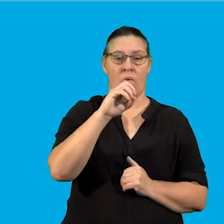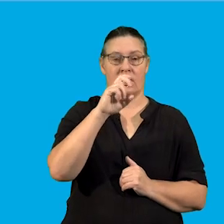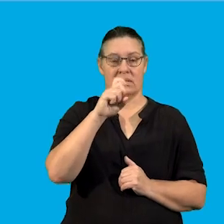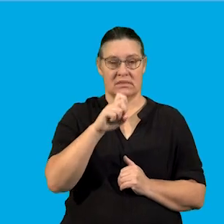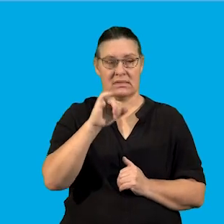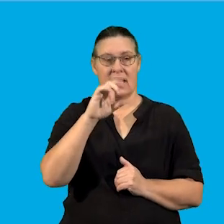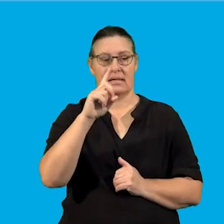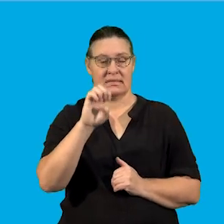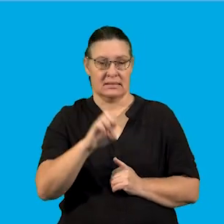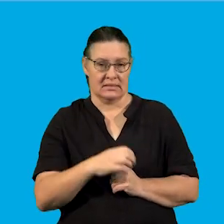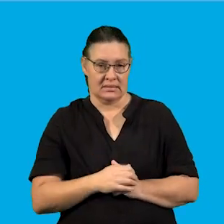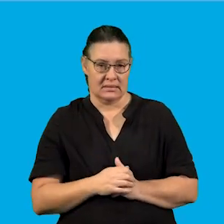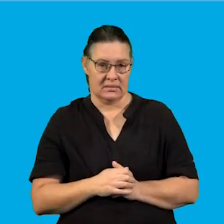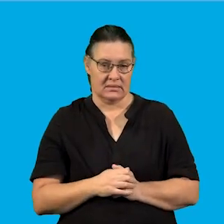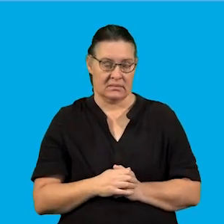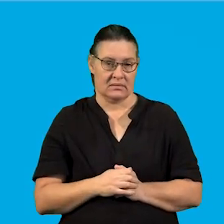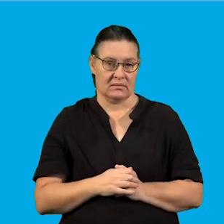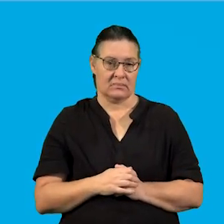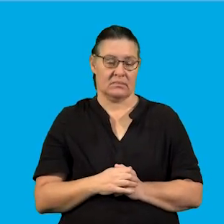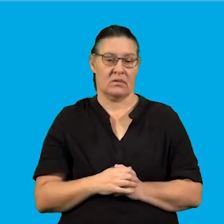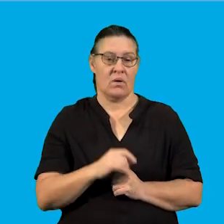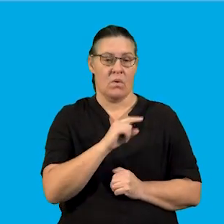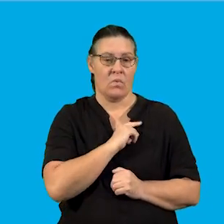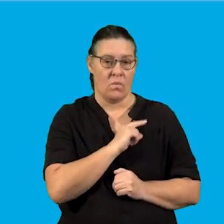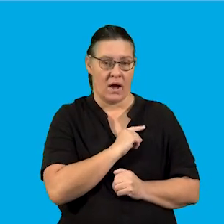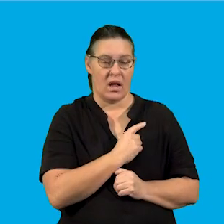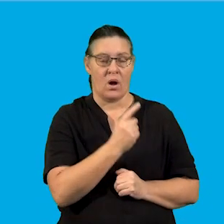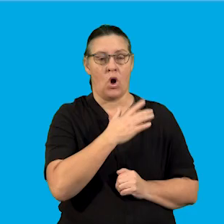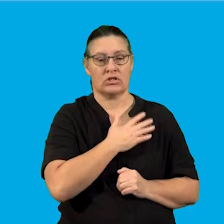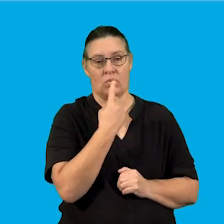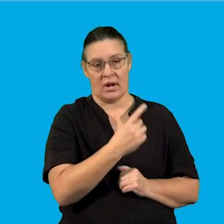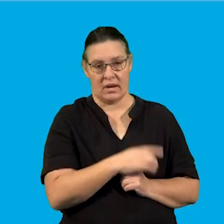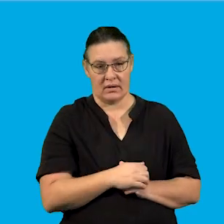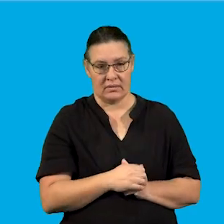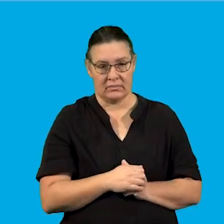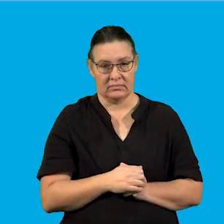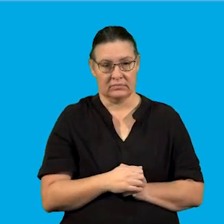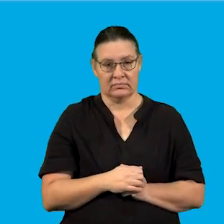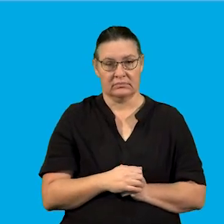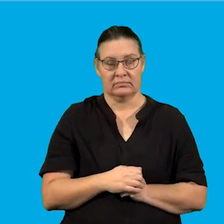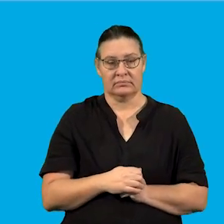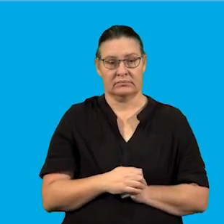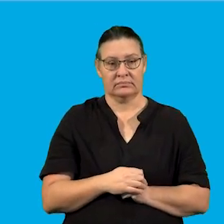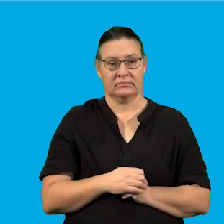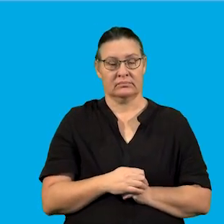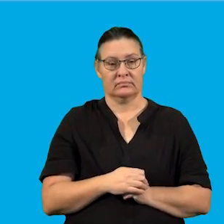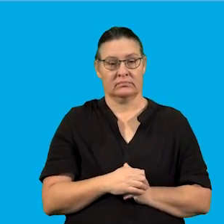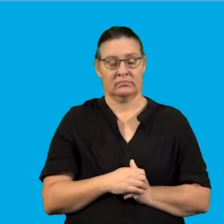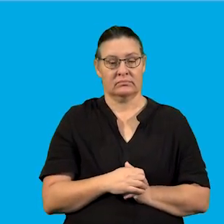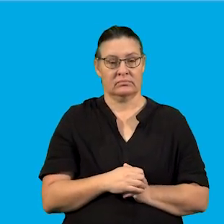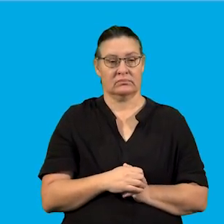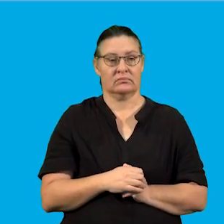monoxide. We're adding the prefix mono because you only have 1 oxygen. So this is going to be our